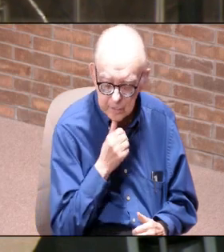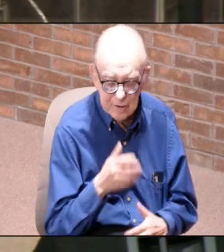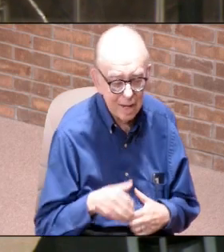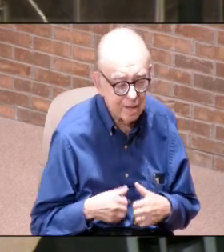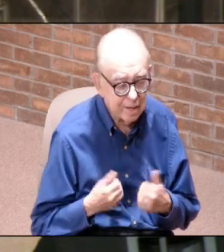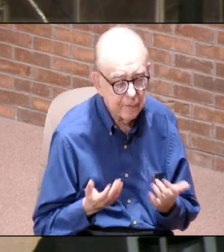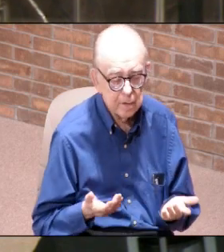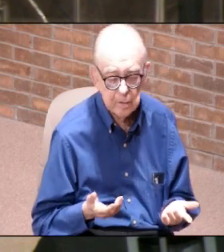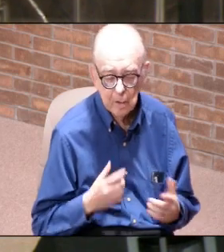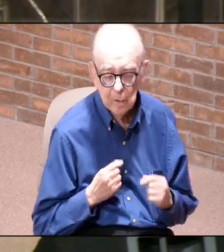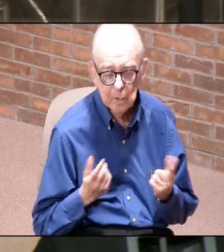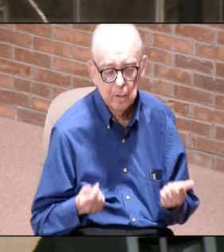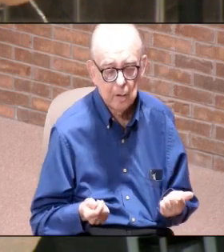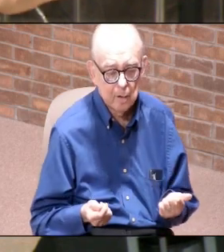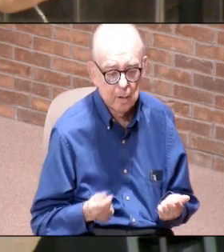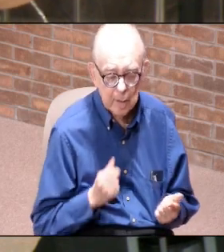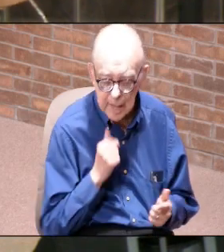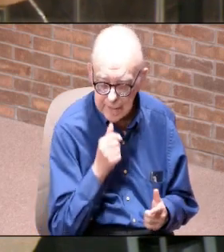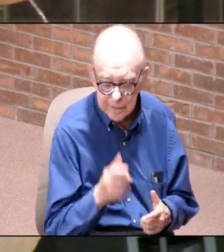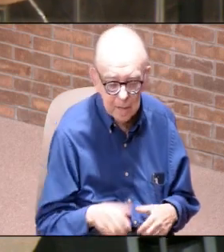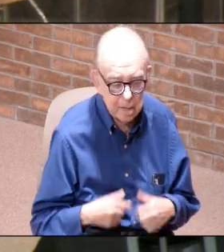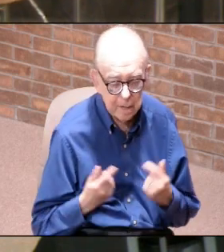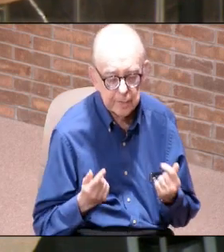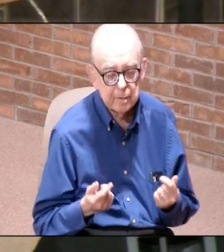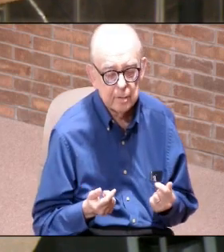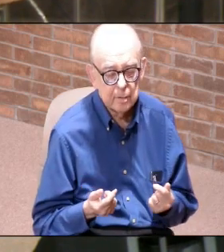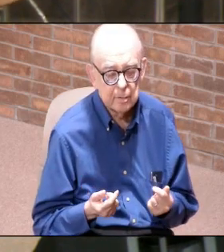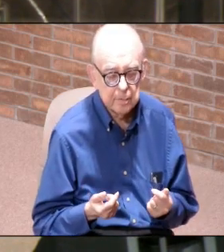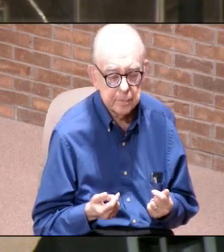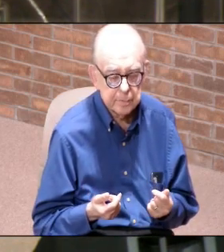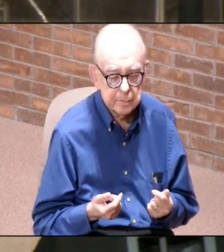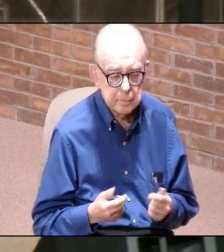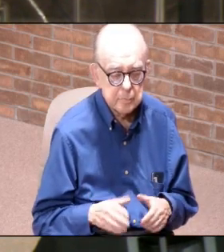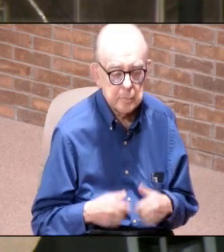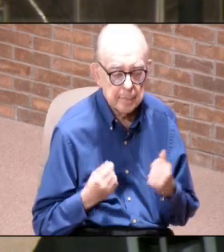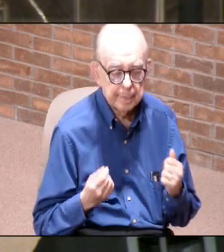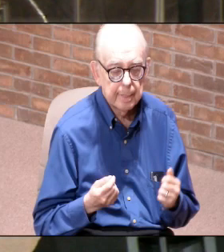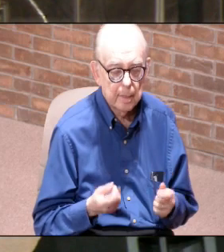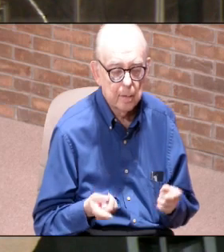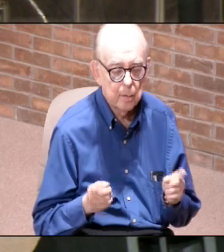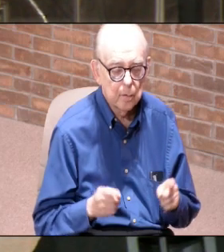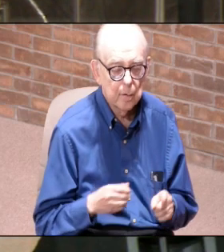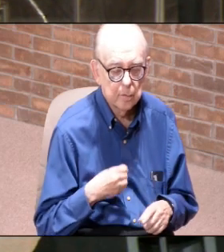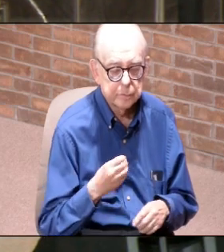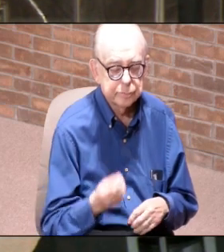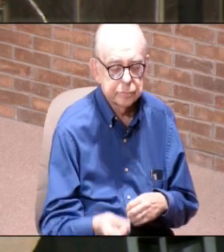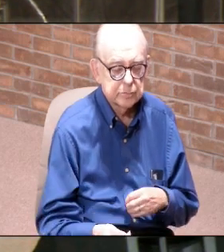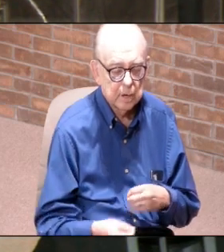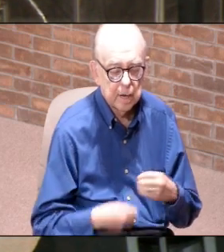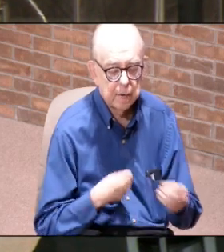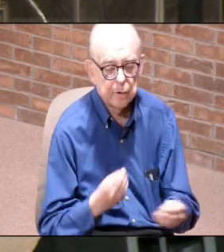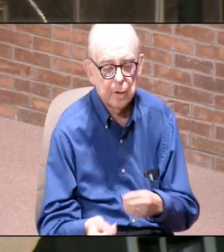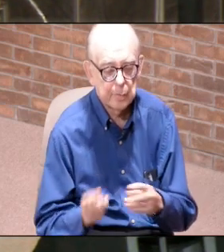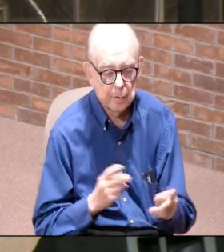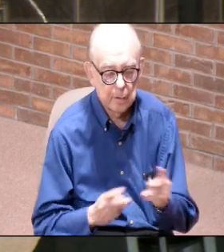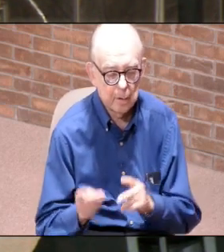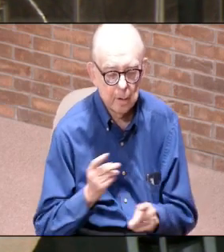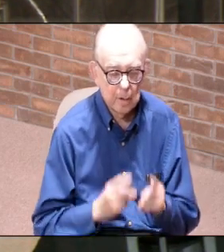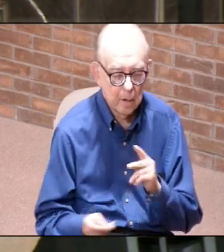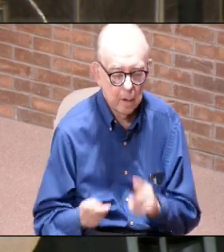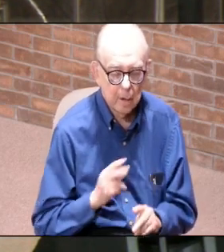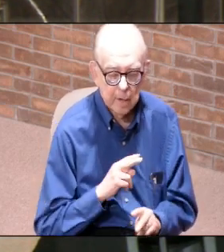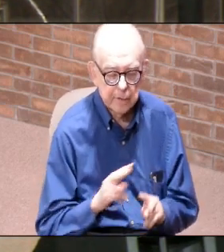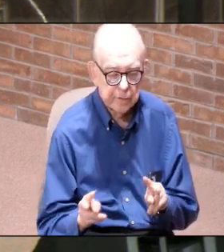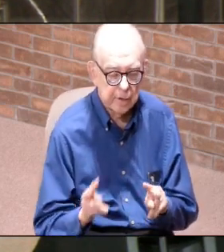living. That's not living. Living is when you pour into others and you see